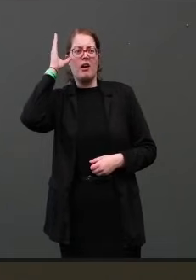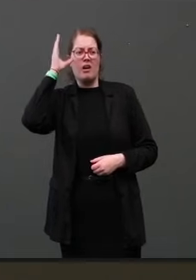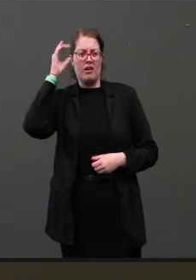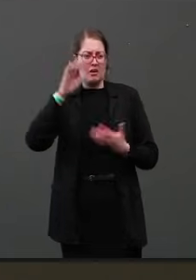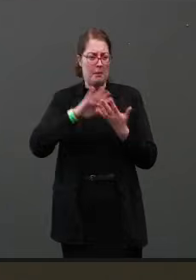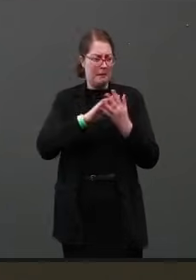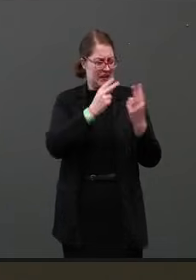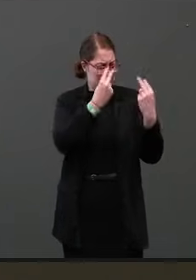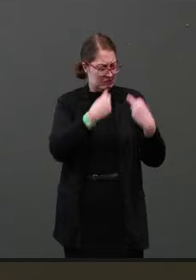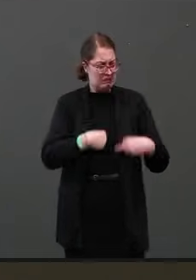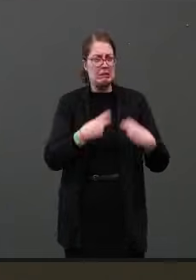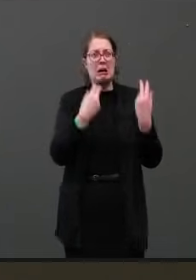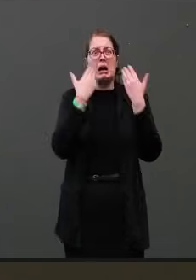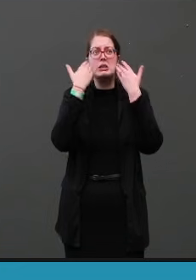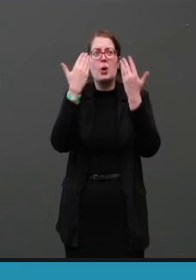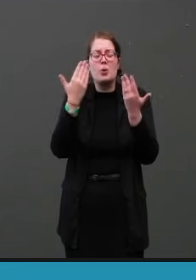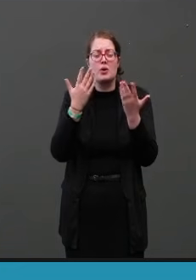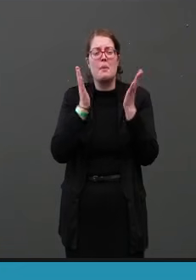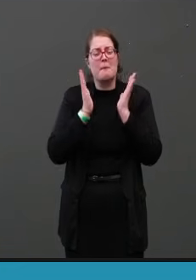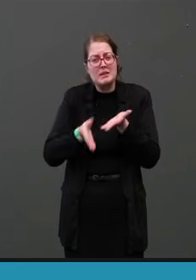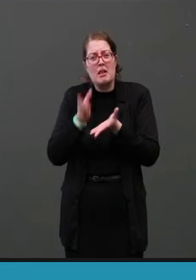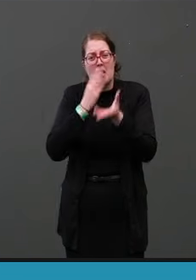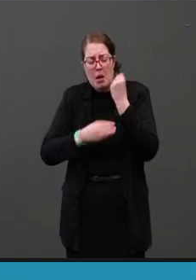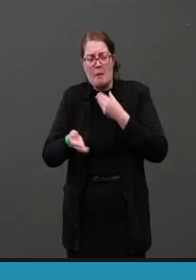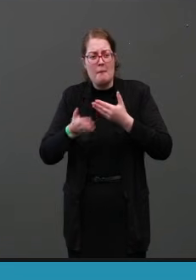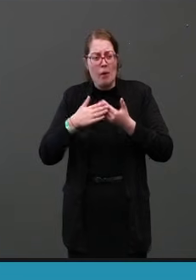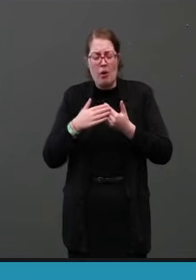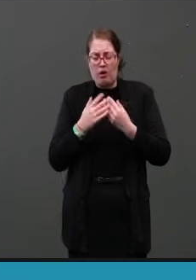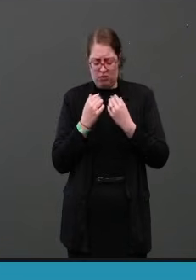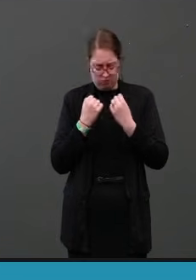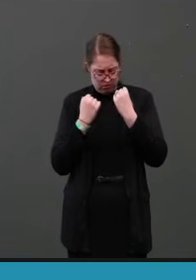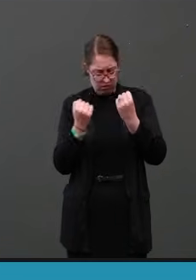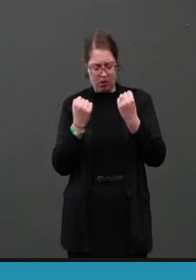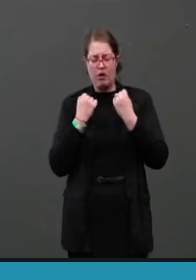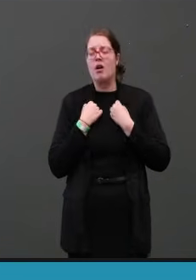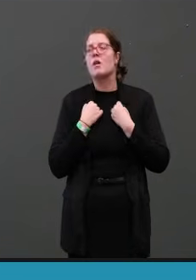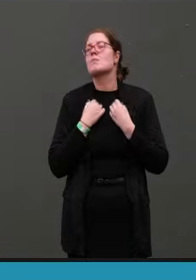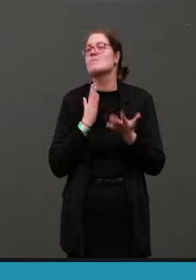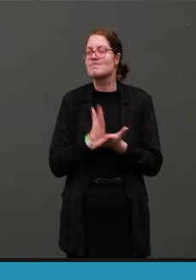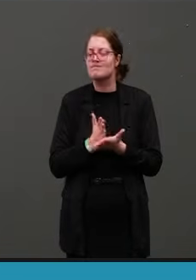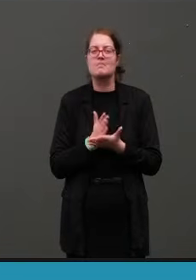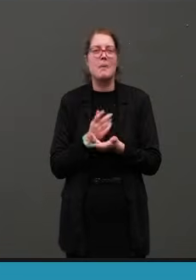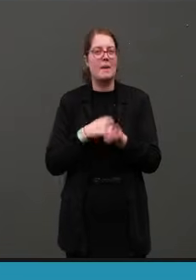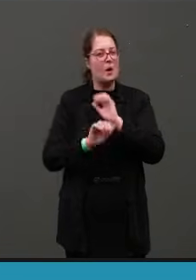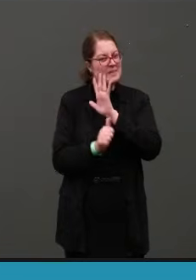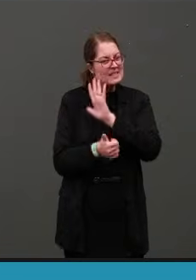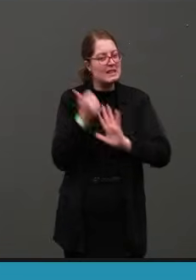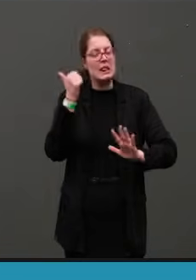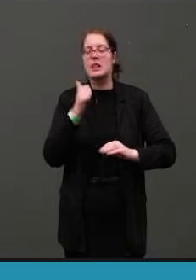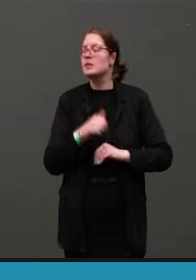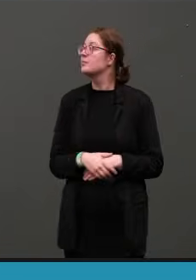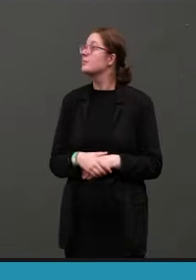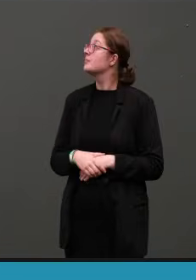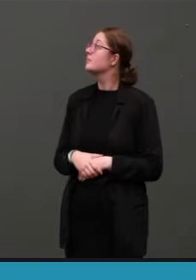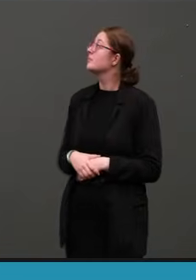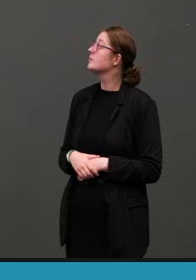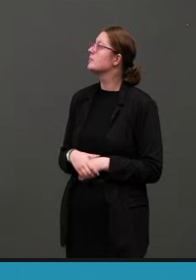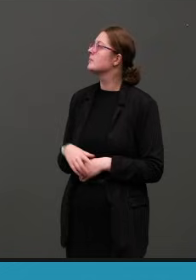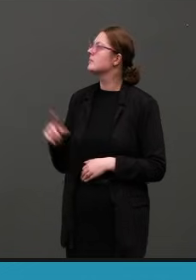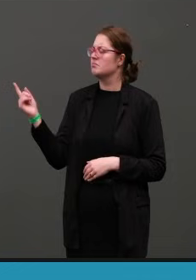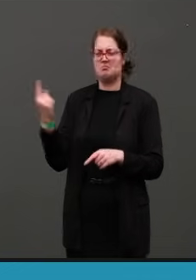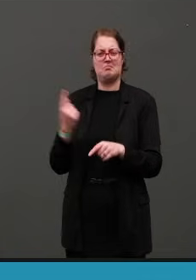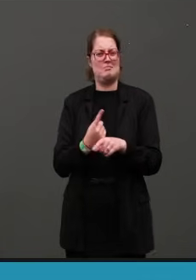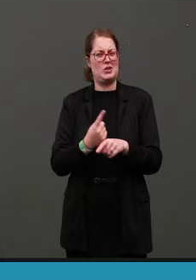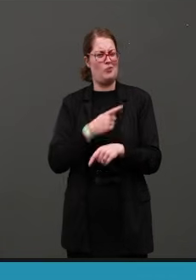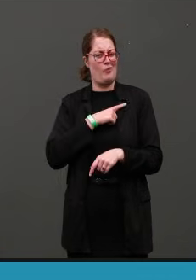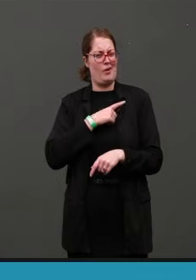have to learn in order to feel like we've achieved mastery. Now, why do I mention this here? Because